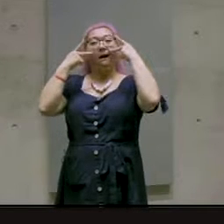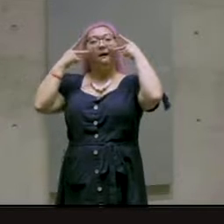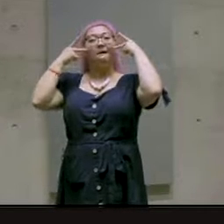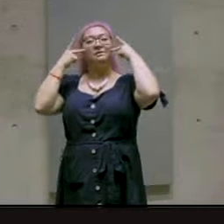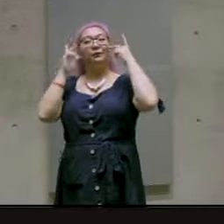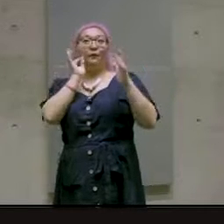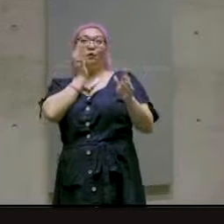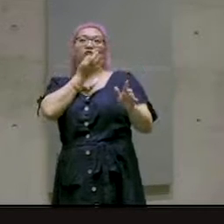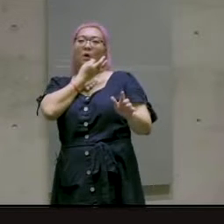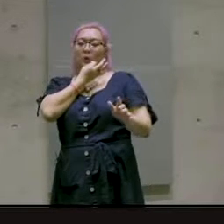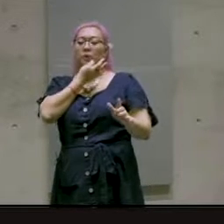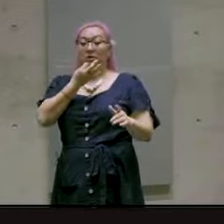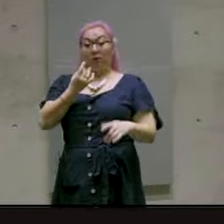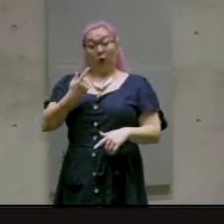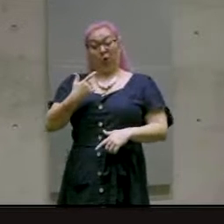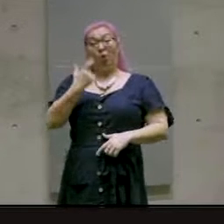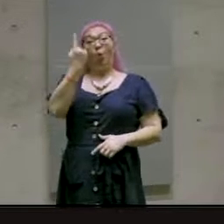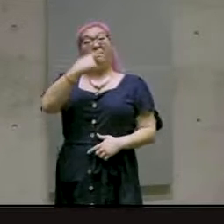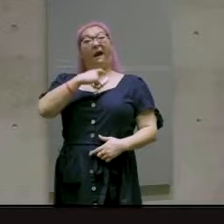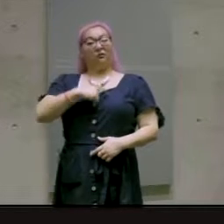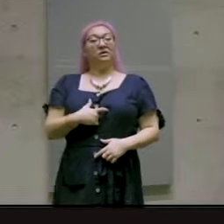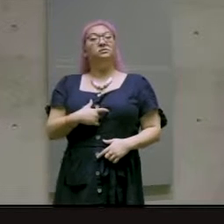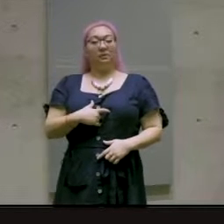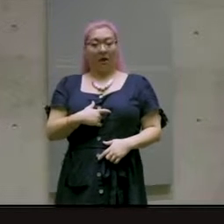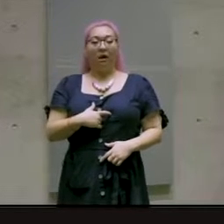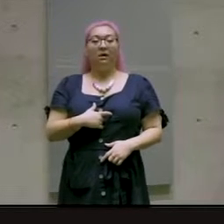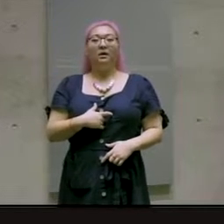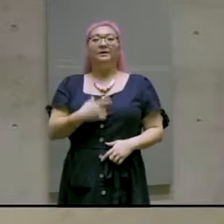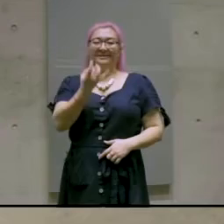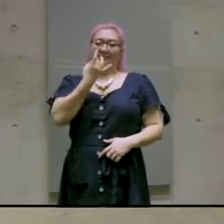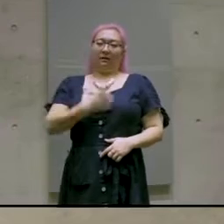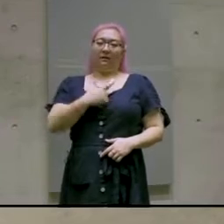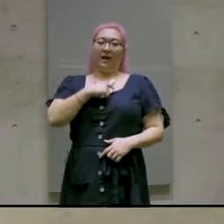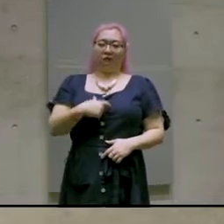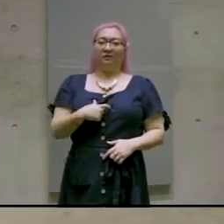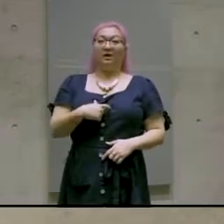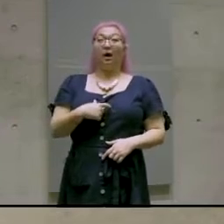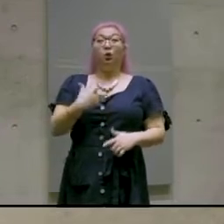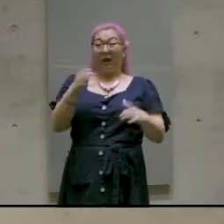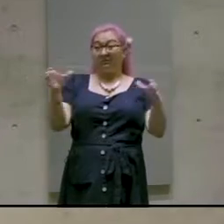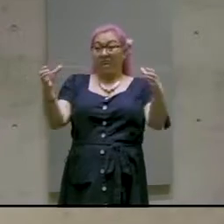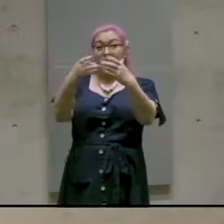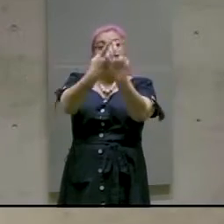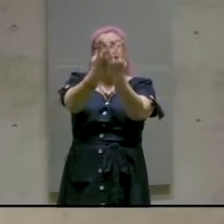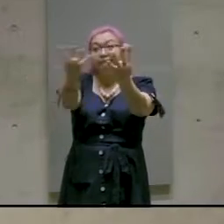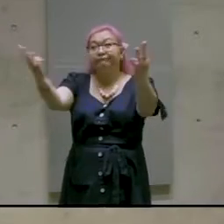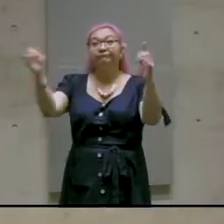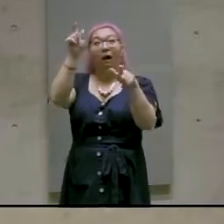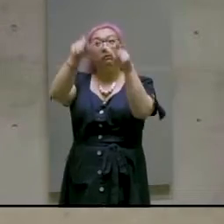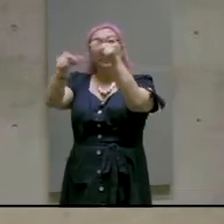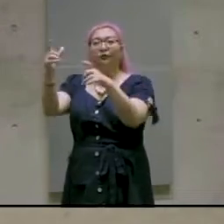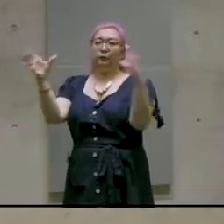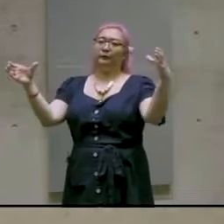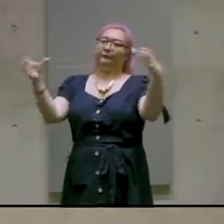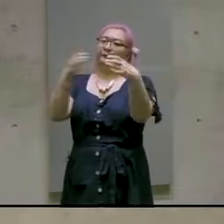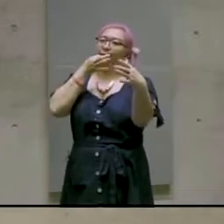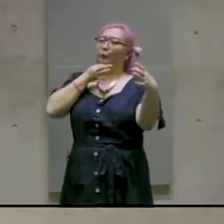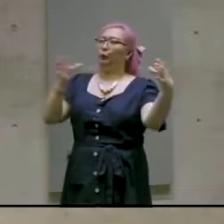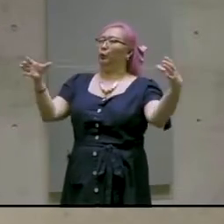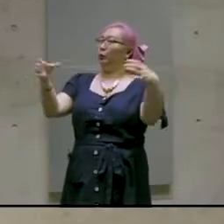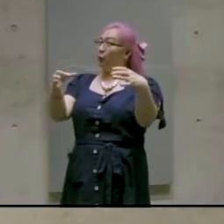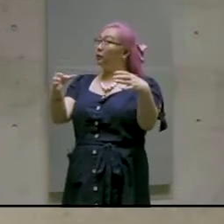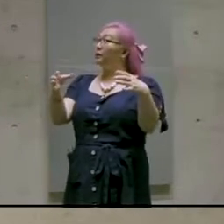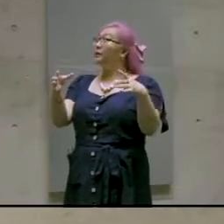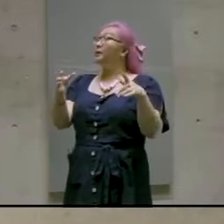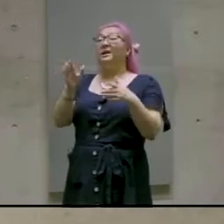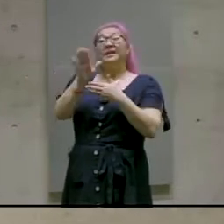with kind of a small cast who recur from start to finish of the story. Conversation is its primary mechanic, which means there is room